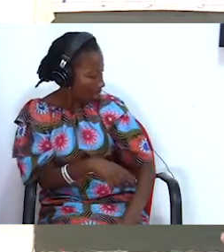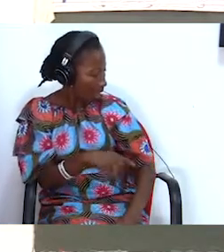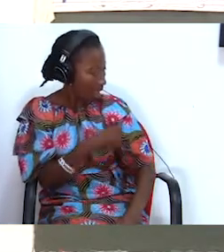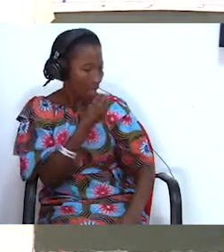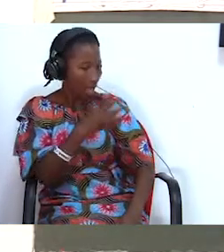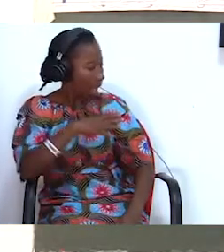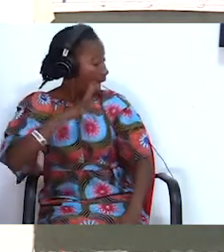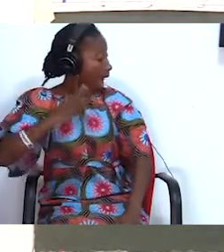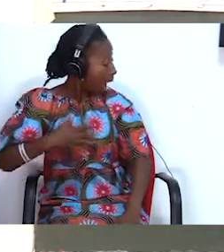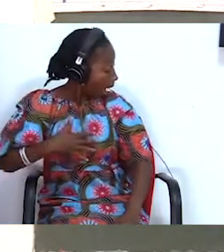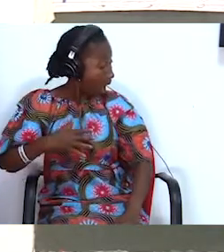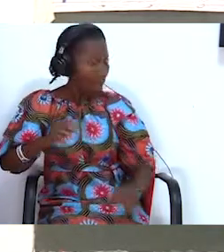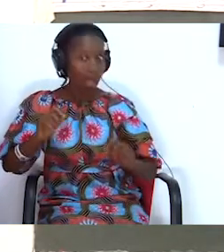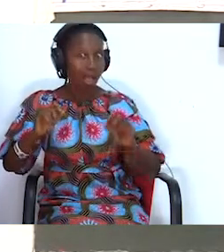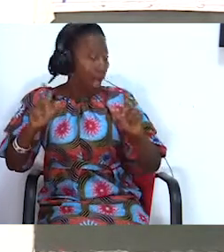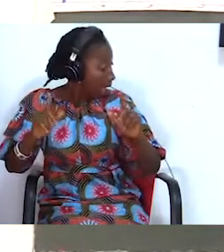That's the end of the story.